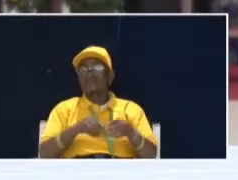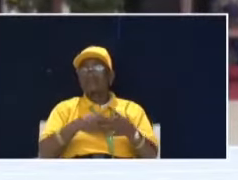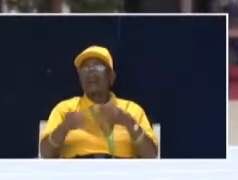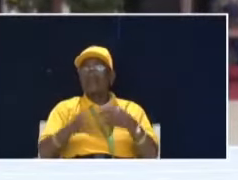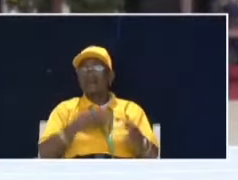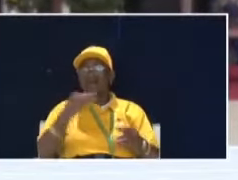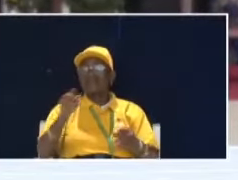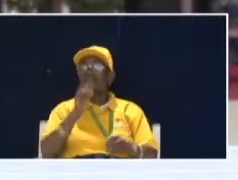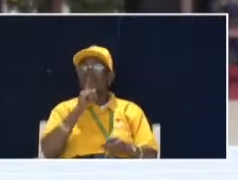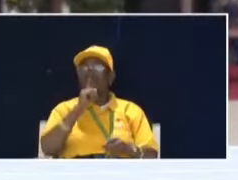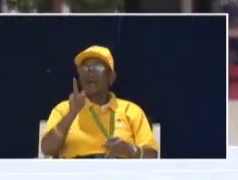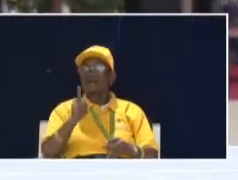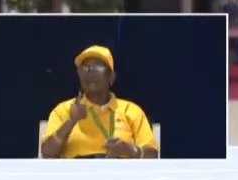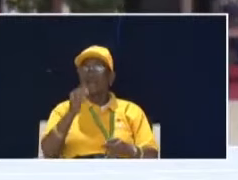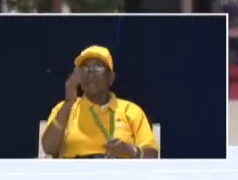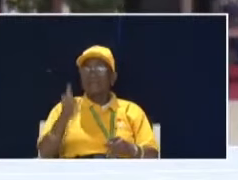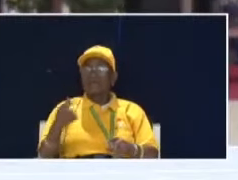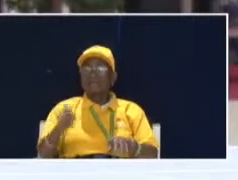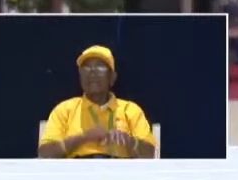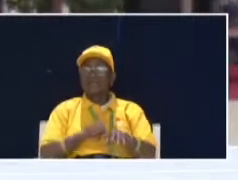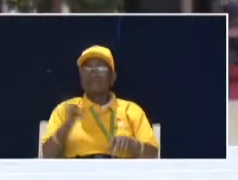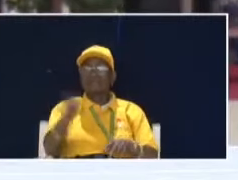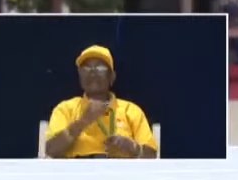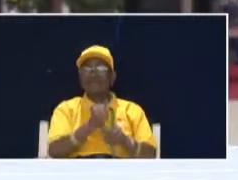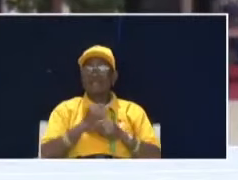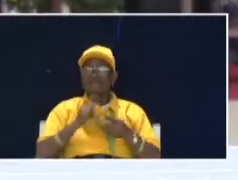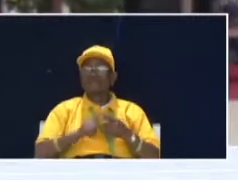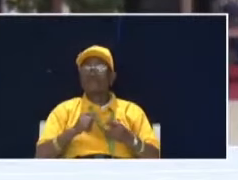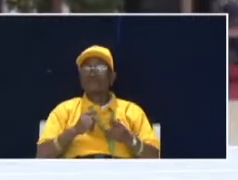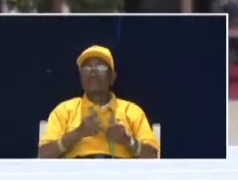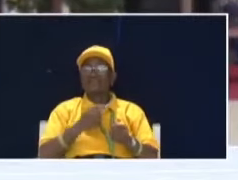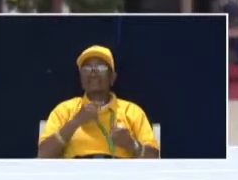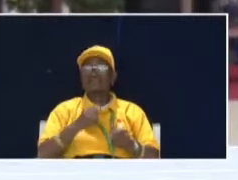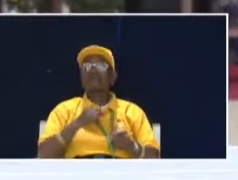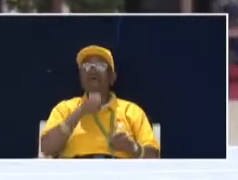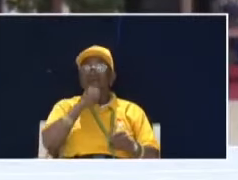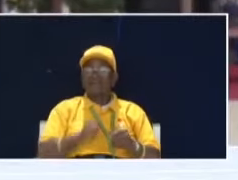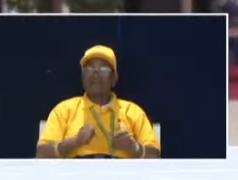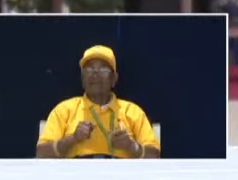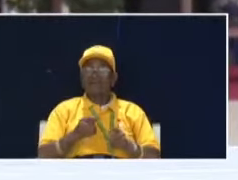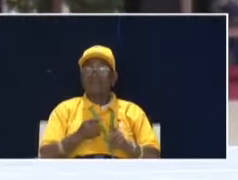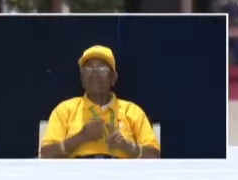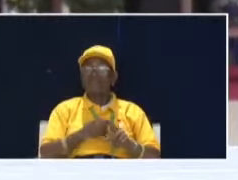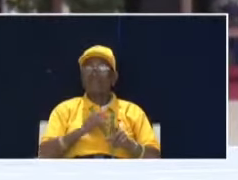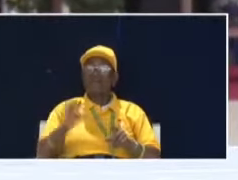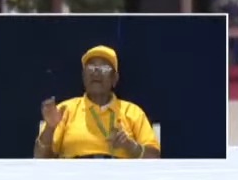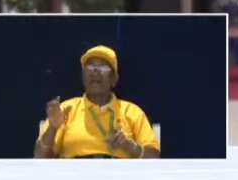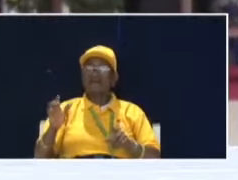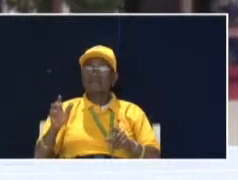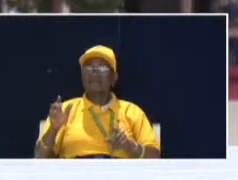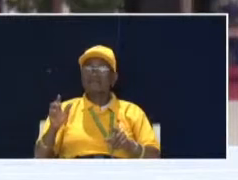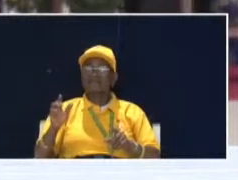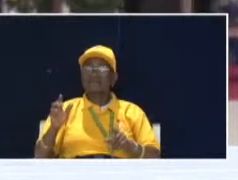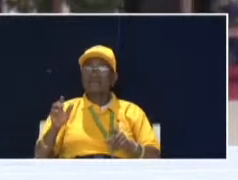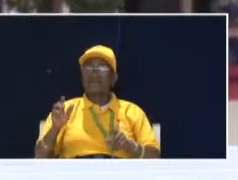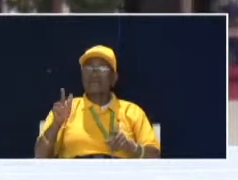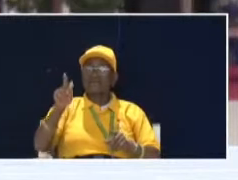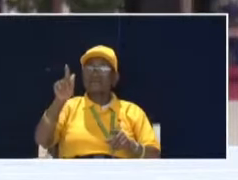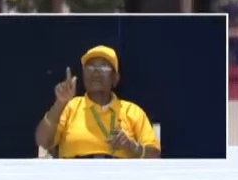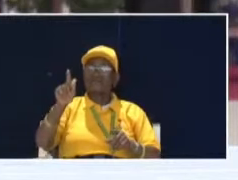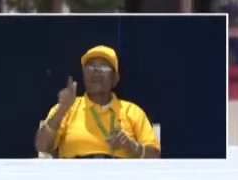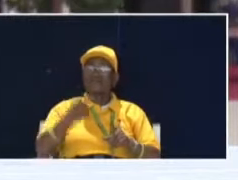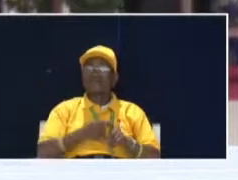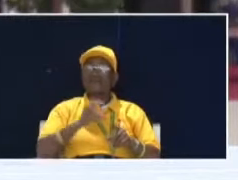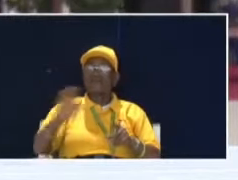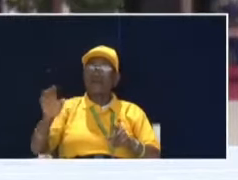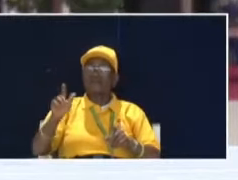the time you get to 1 Samuel chapter 21, from verse 20 to 24, 1 Samuel 21 from verse